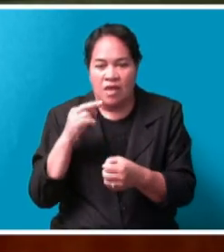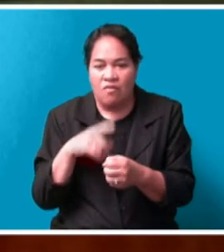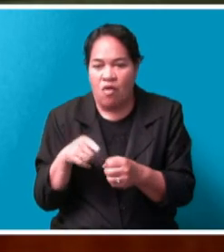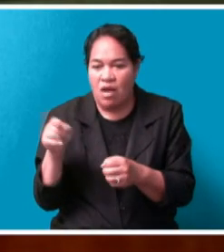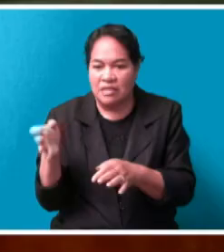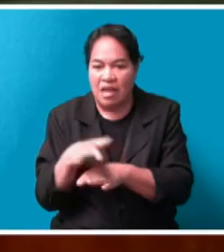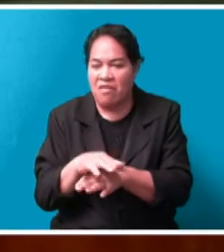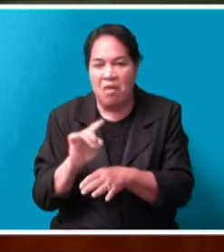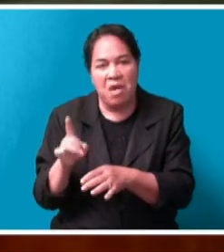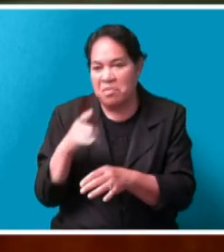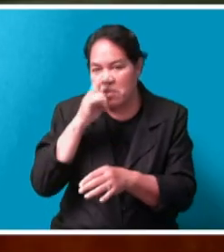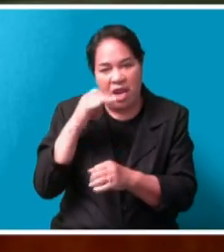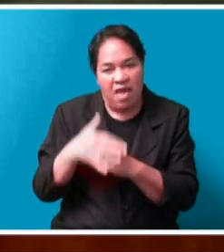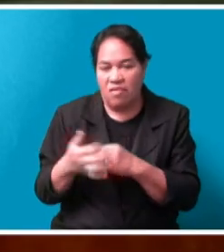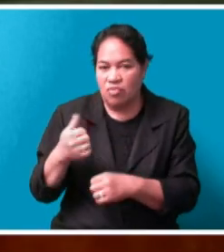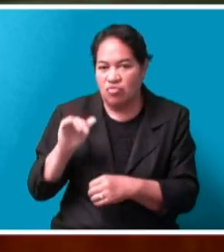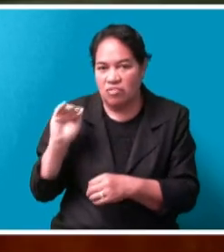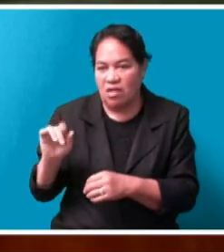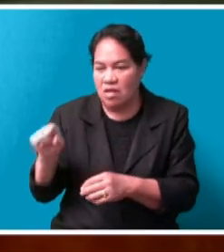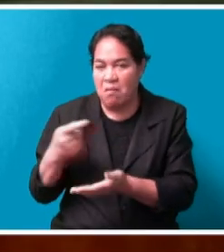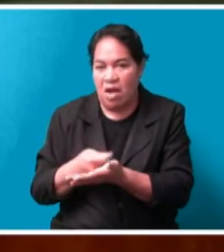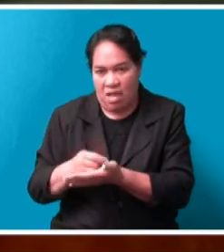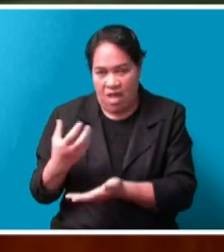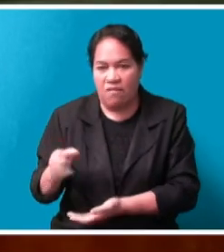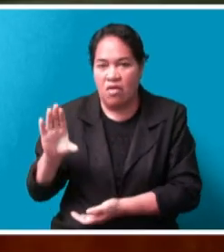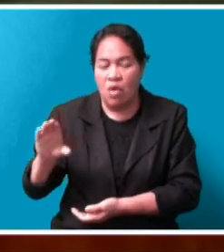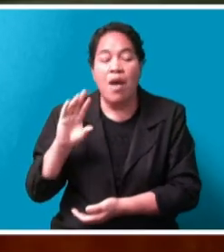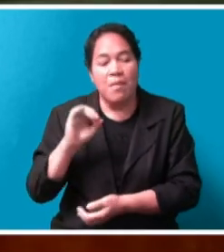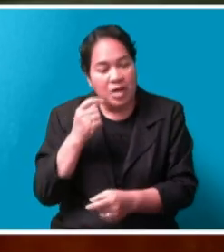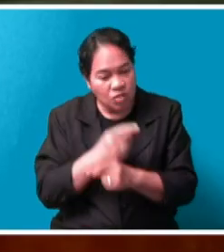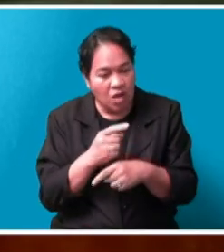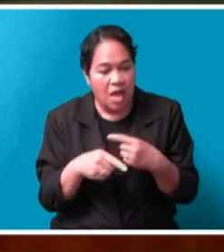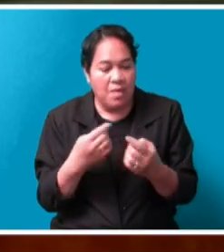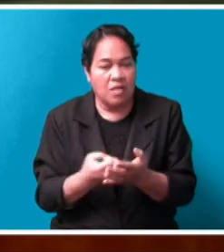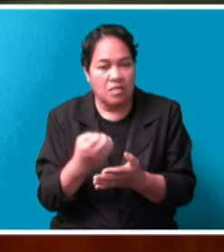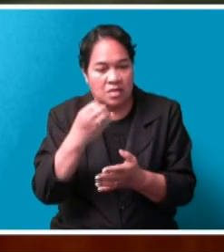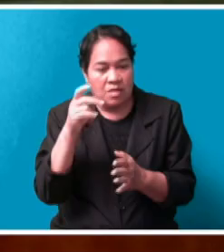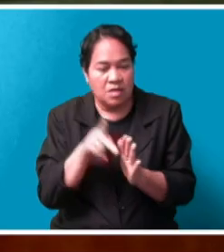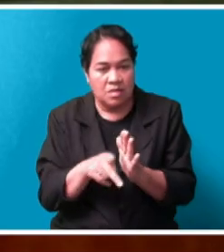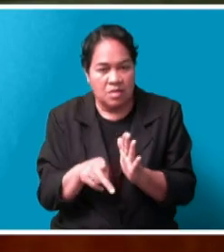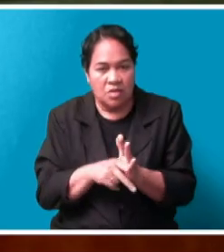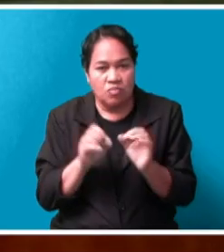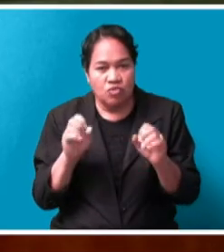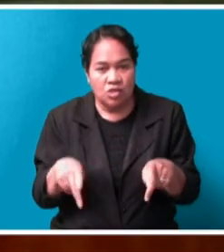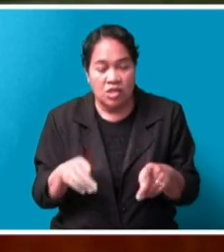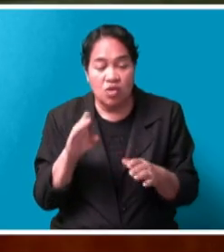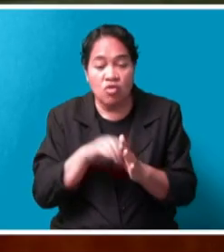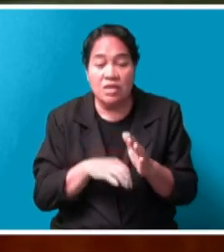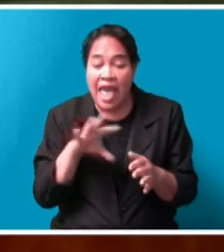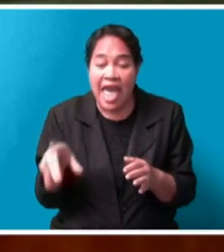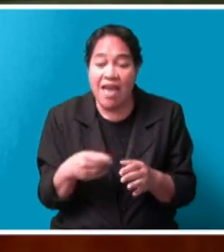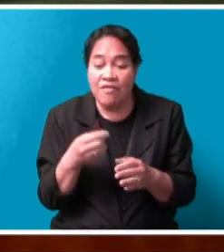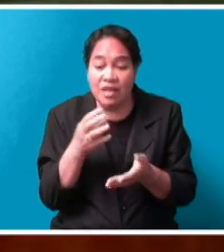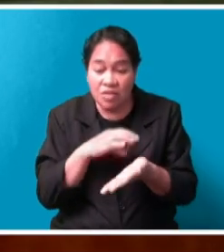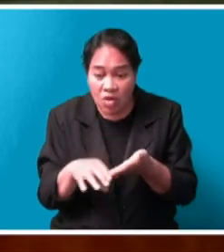virtually untouched. Mr. Speaker, we must talk about the economic principle of opportunity cost. Every single dollar we locked away in